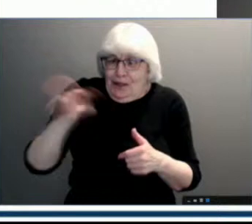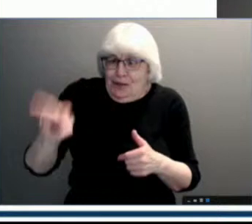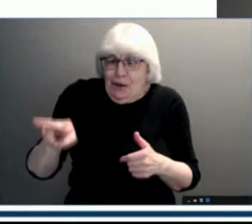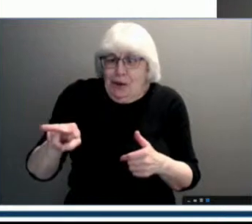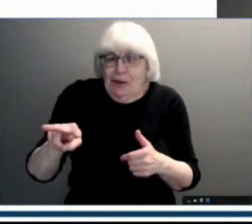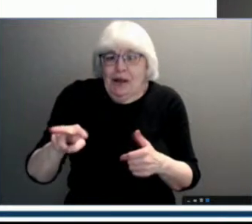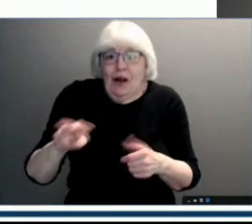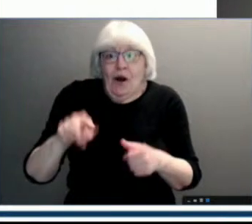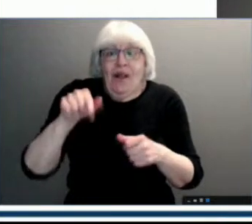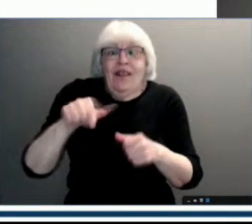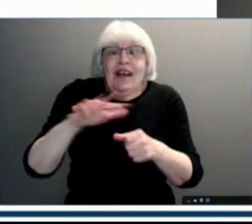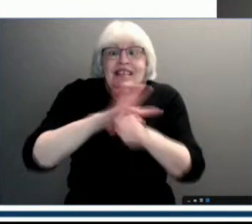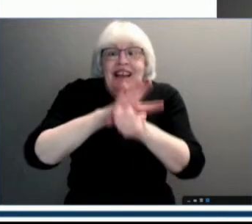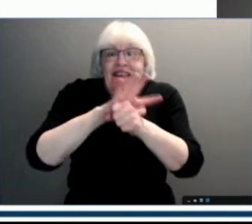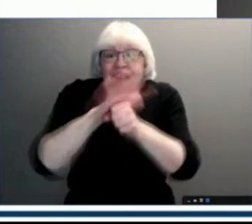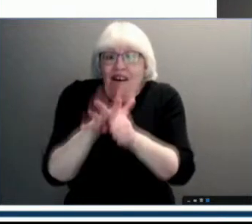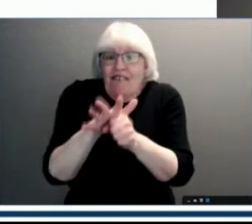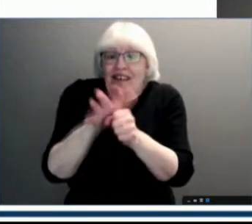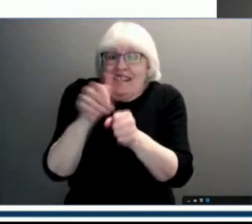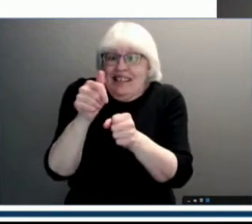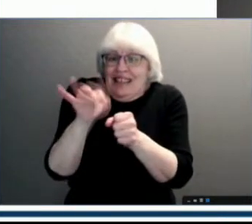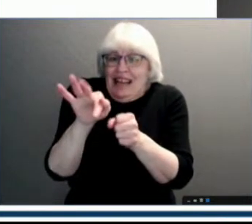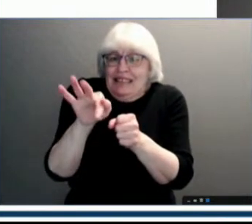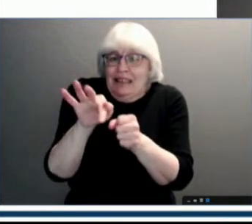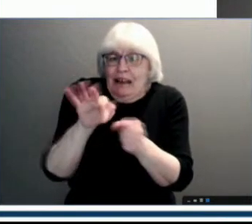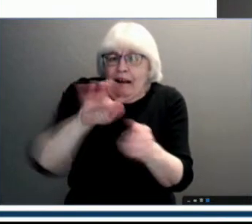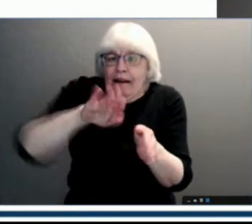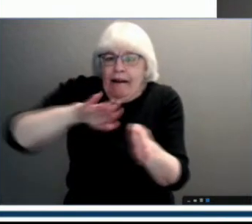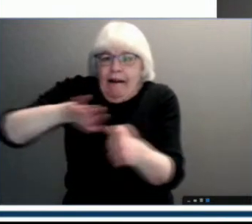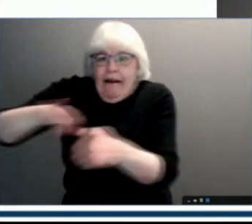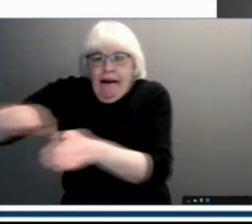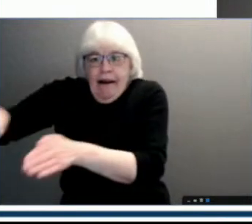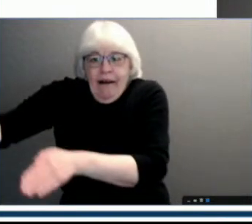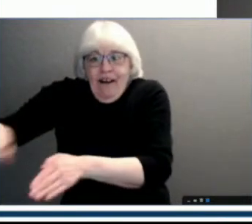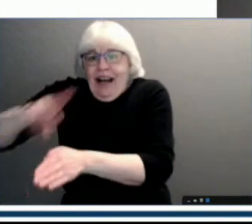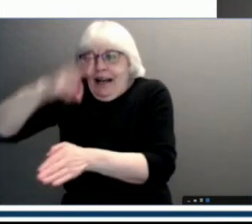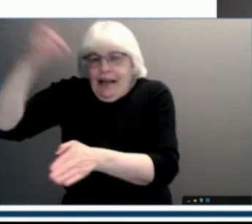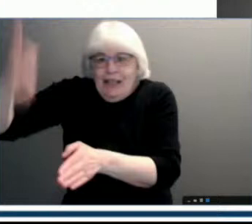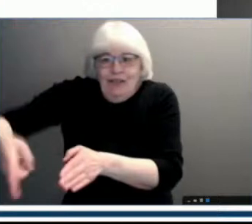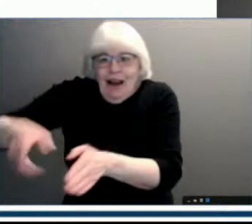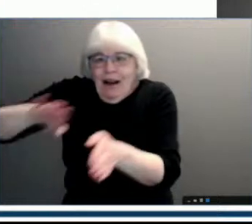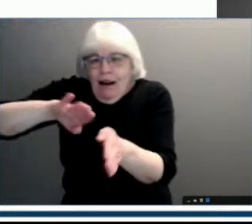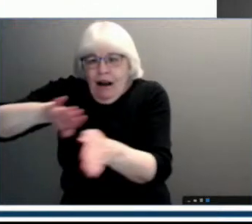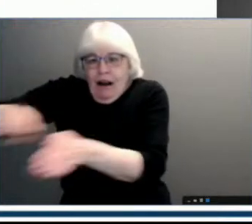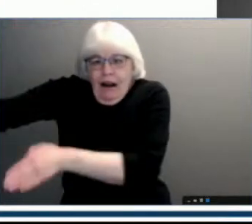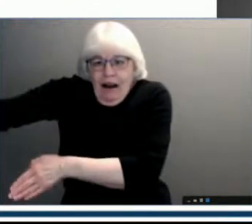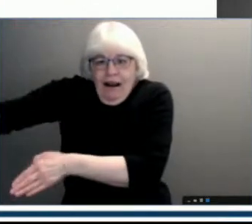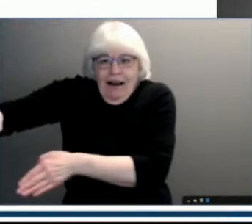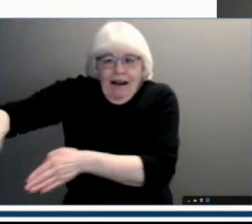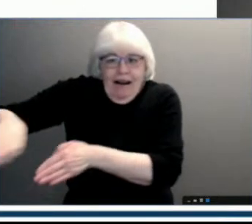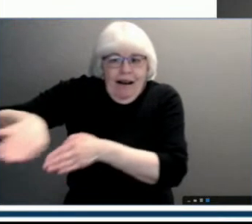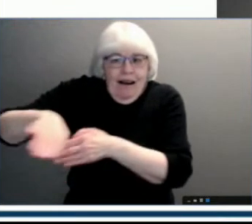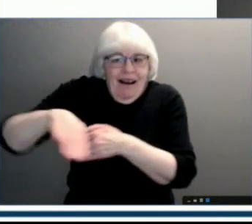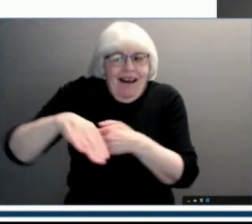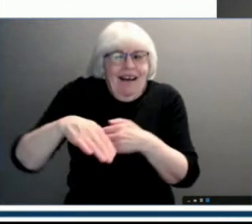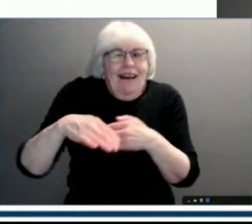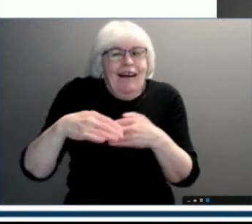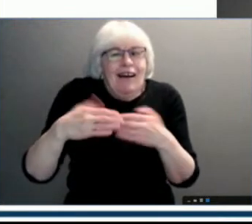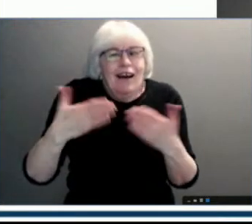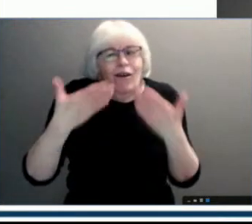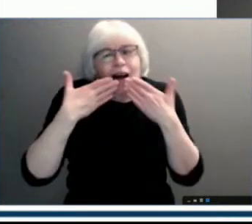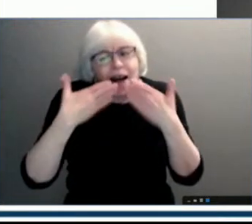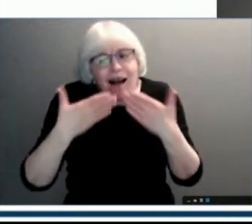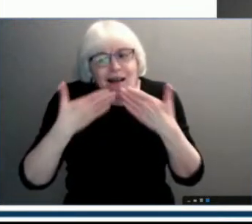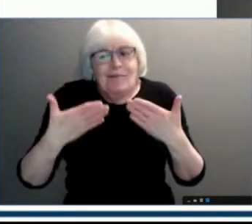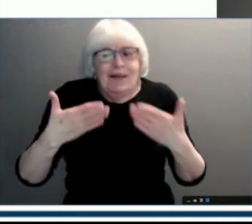starts to become part of our history and not our future. So I wish everyone watching and your families a happy, healthy, and prosperous